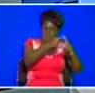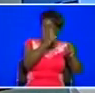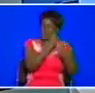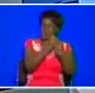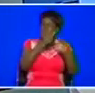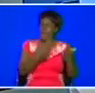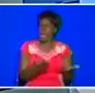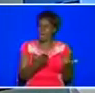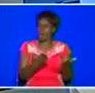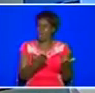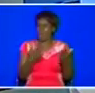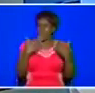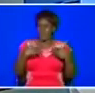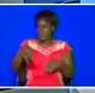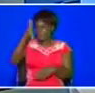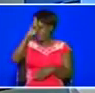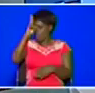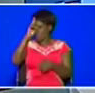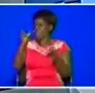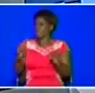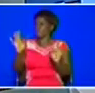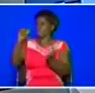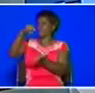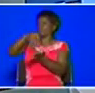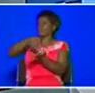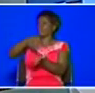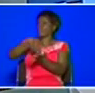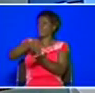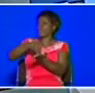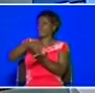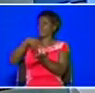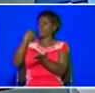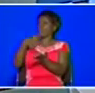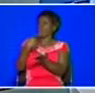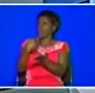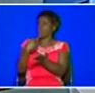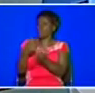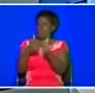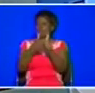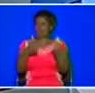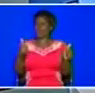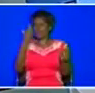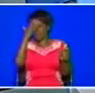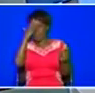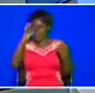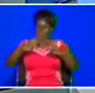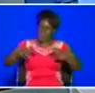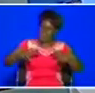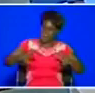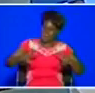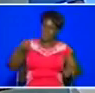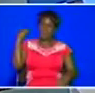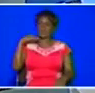say that these are people, the police officers to be included in this, are people who deal with prevention, detection, investigation of crime,